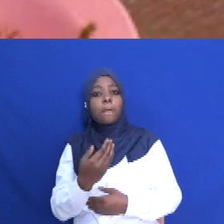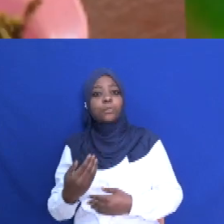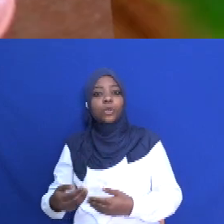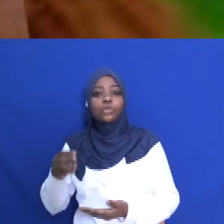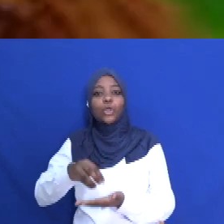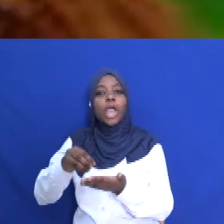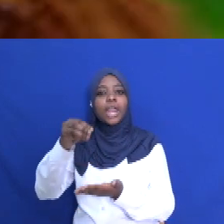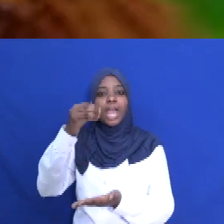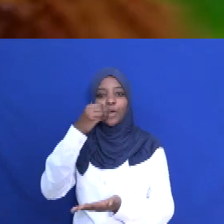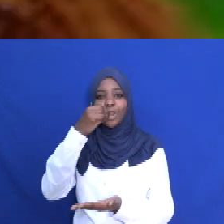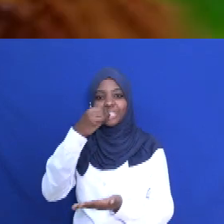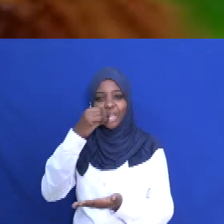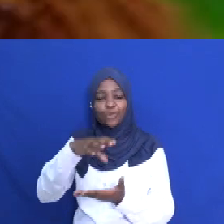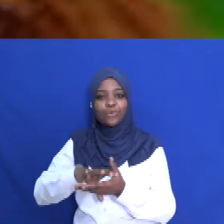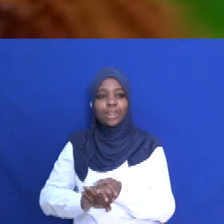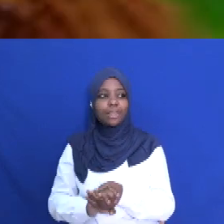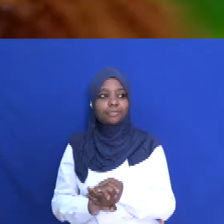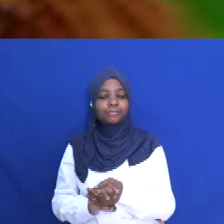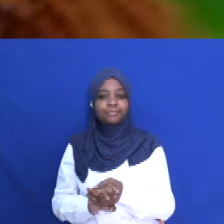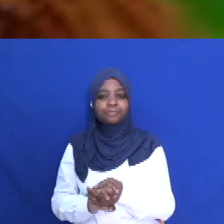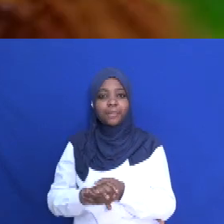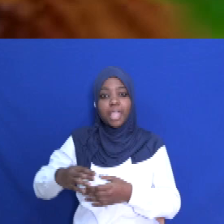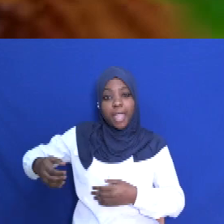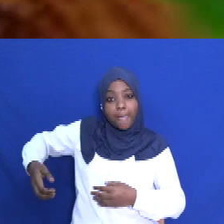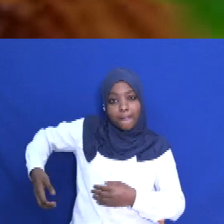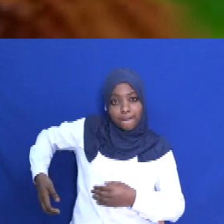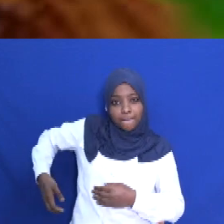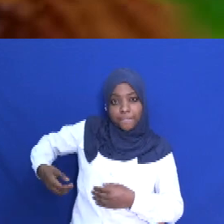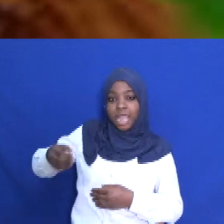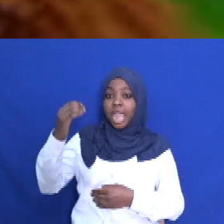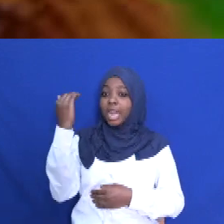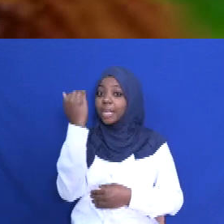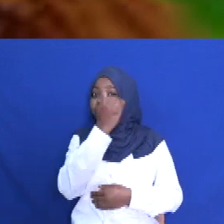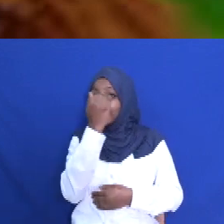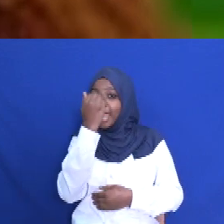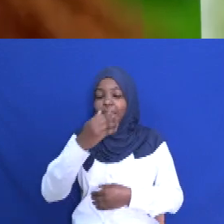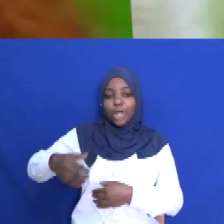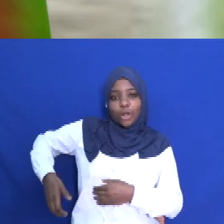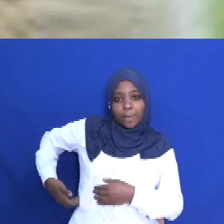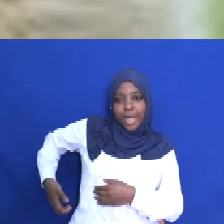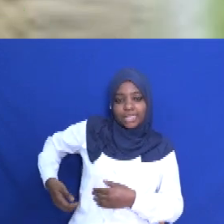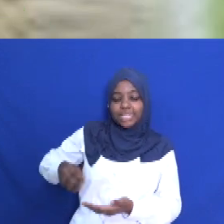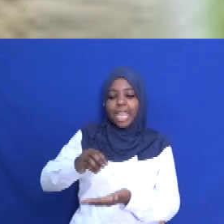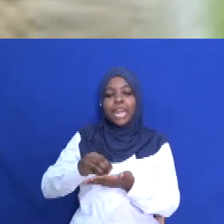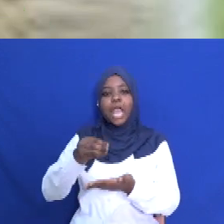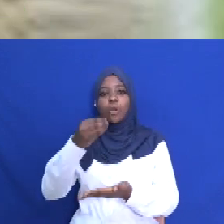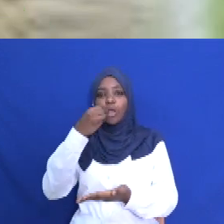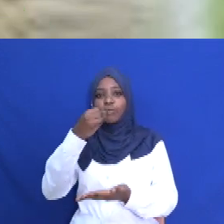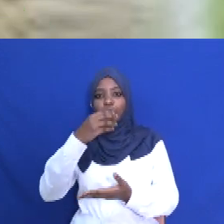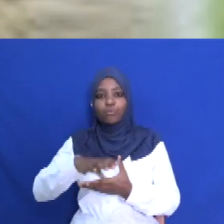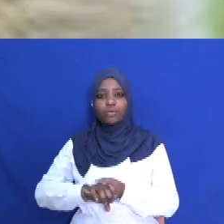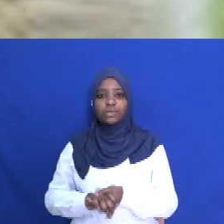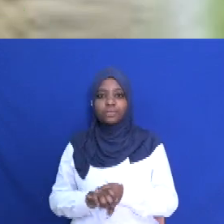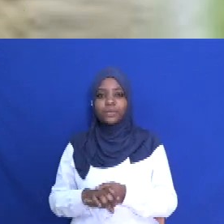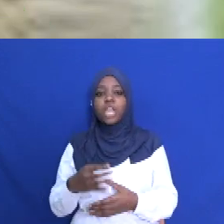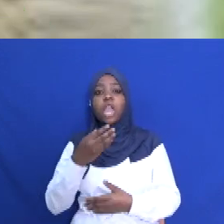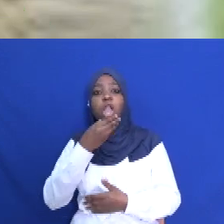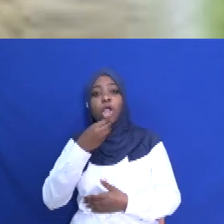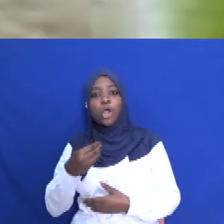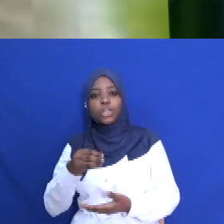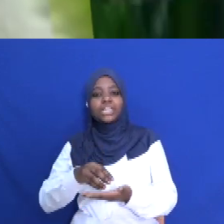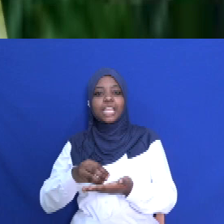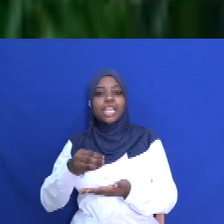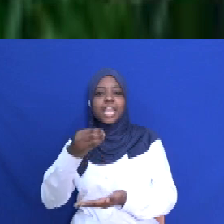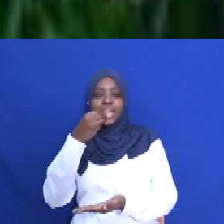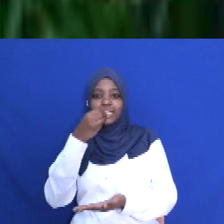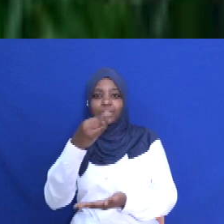food. A red colobus monkey eating food. A goat is eating